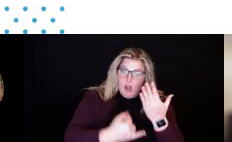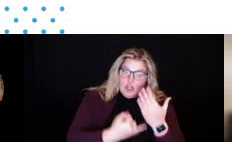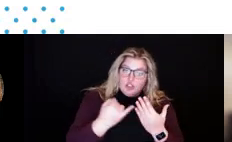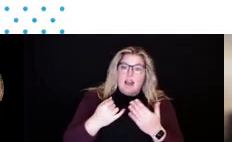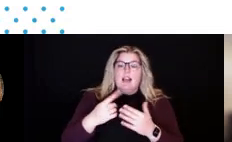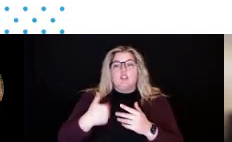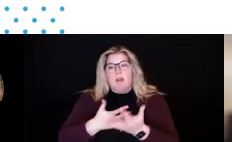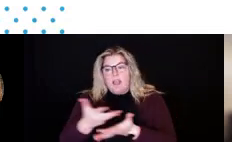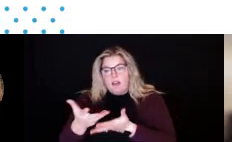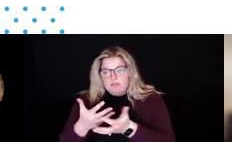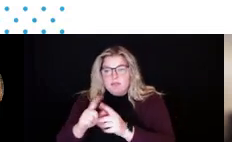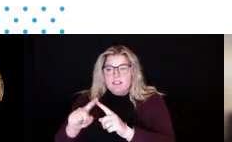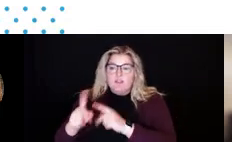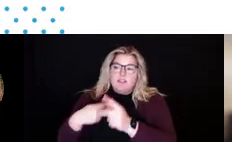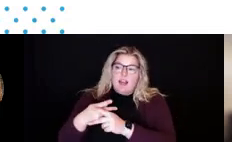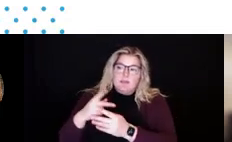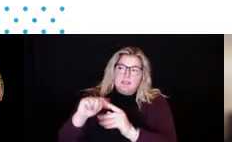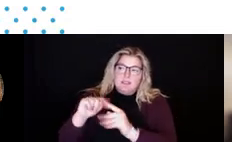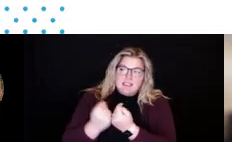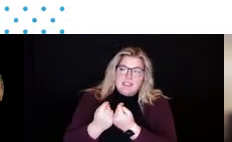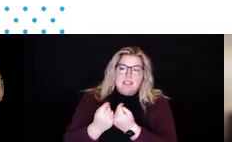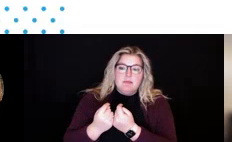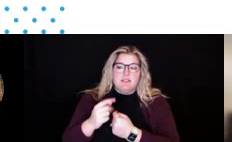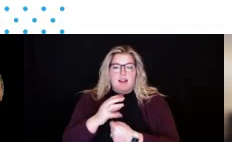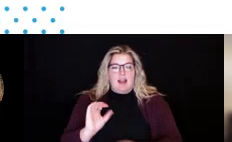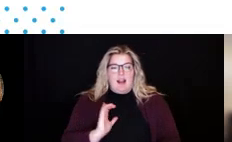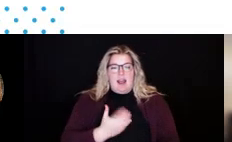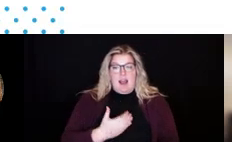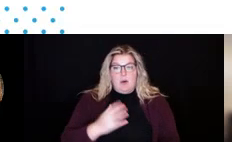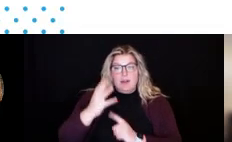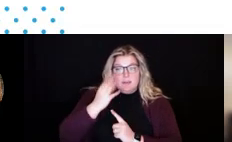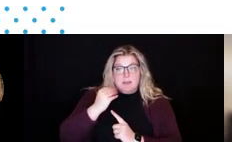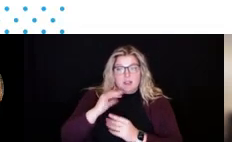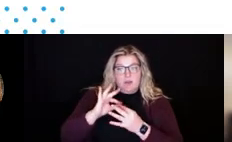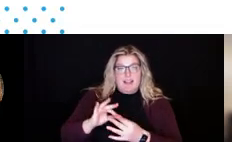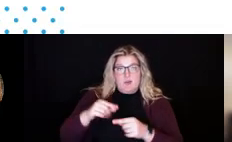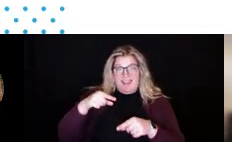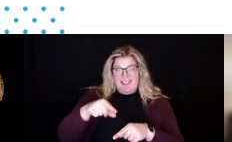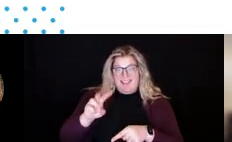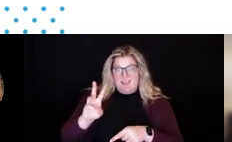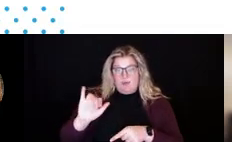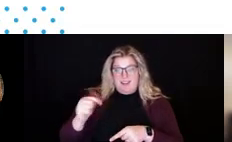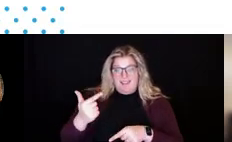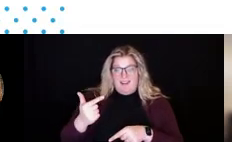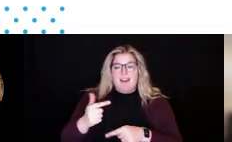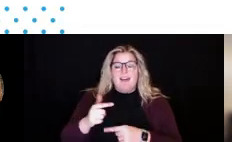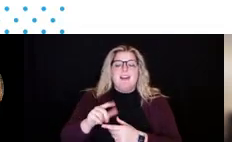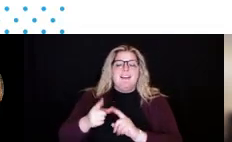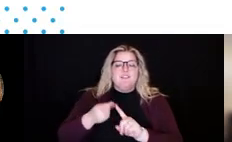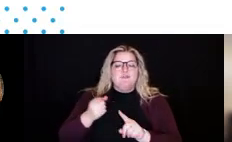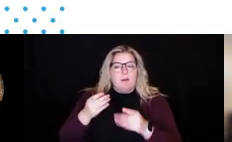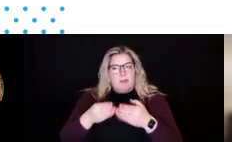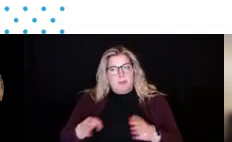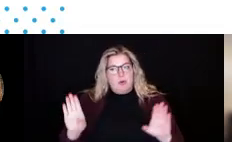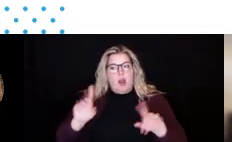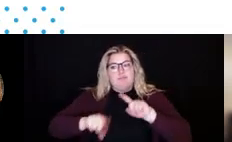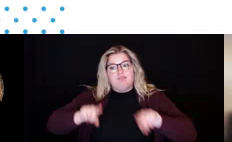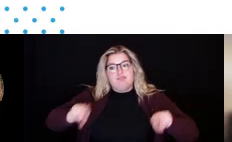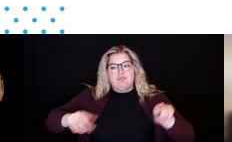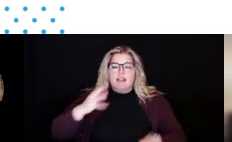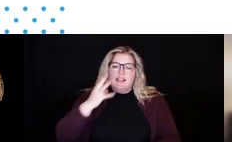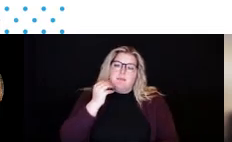and the experiences we're going to talk to you about in this presentation are based on that broad range of